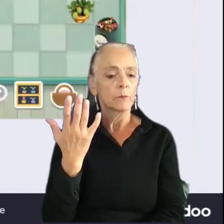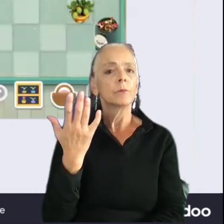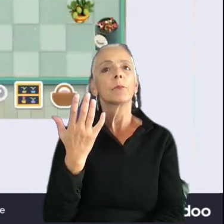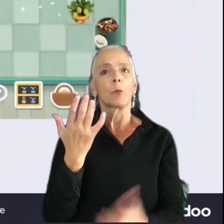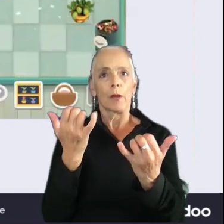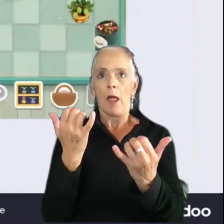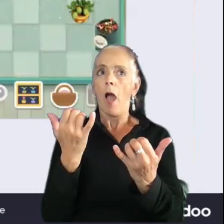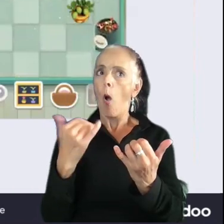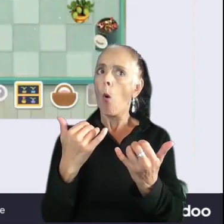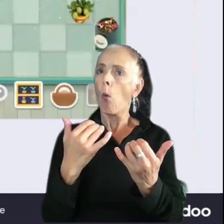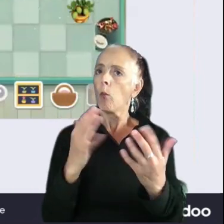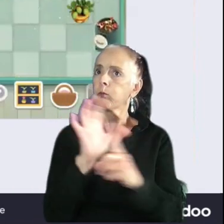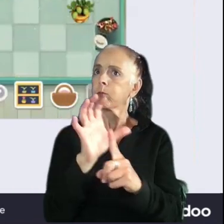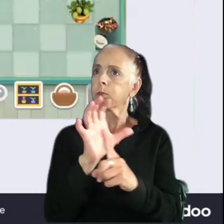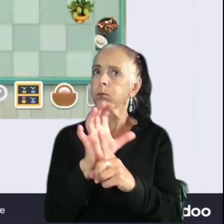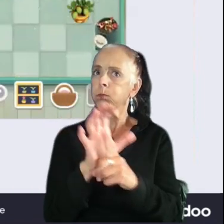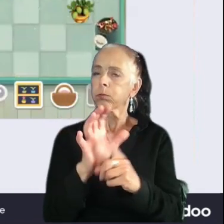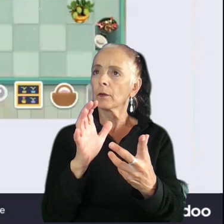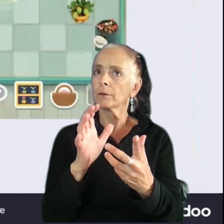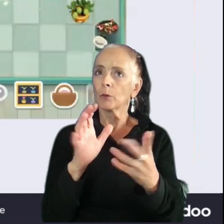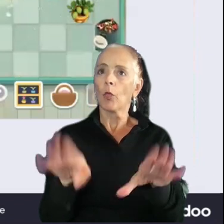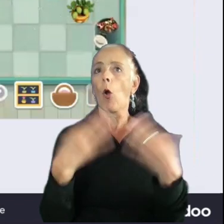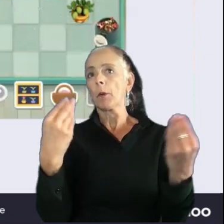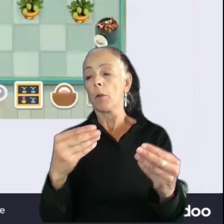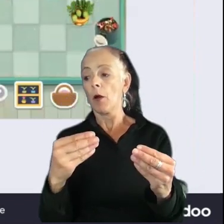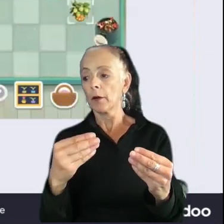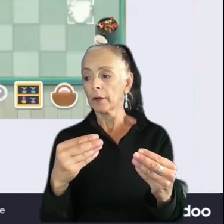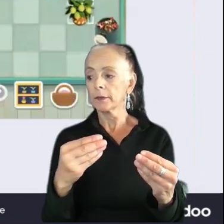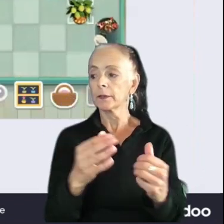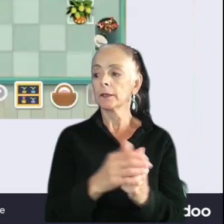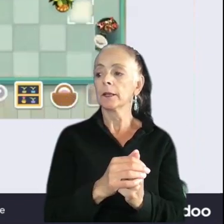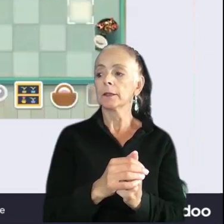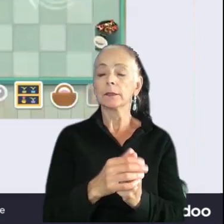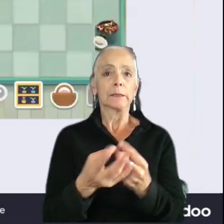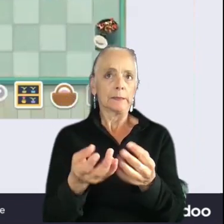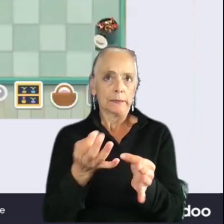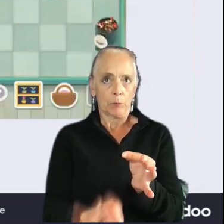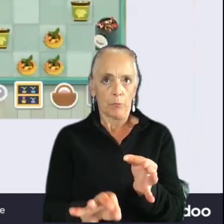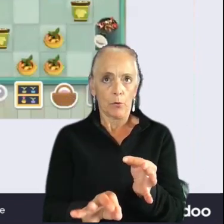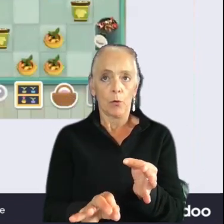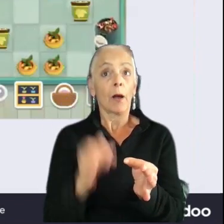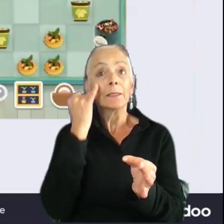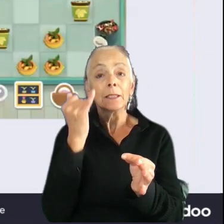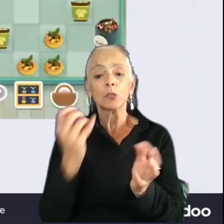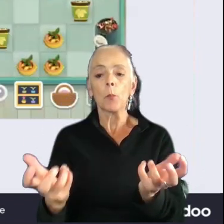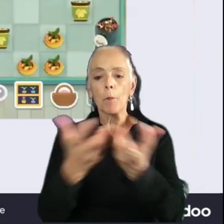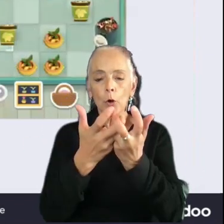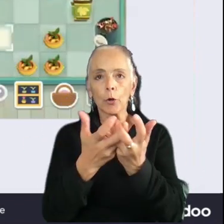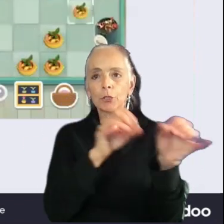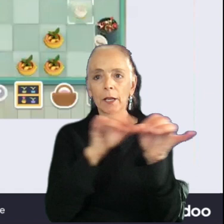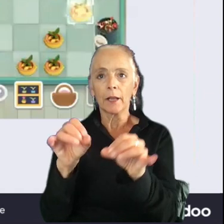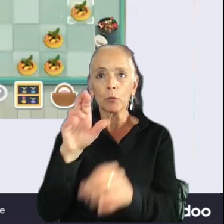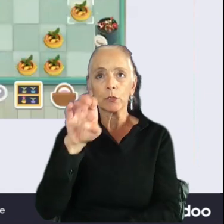trending genre in the mobile market, and the core mechanic is very simple. So the idea is to merge identical resources